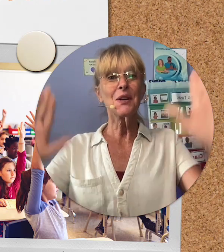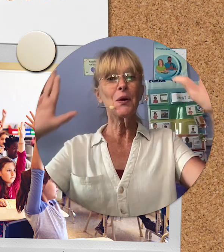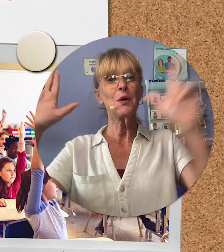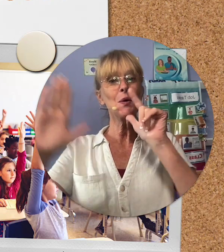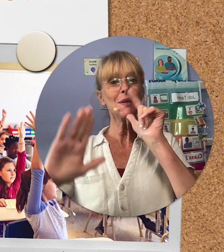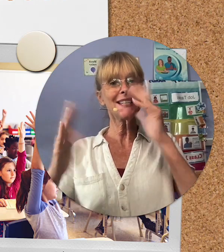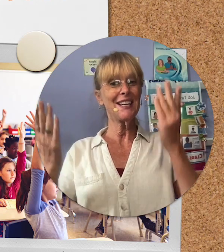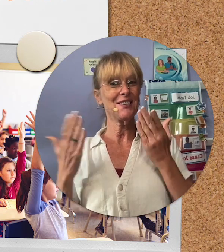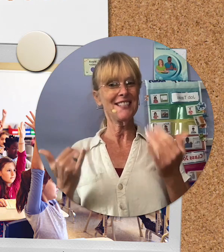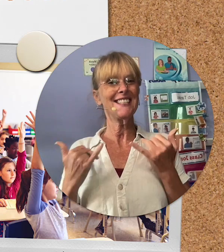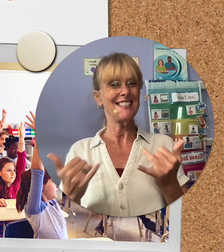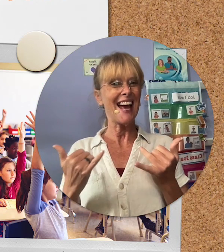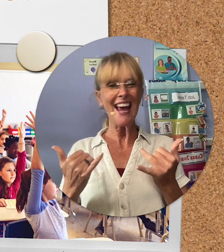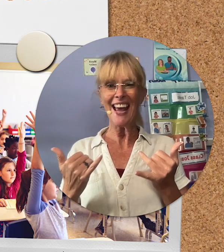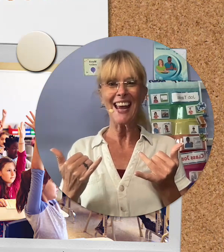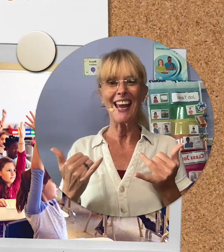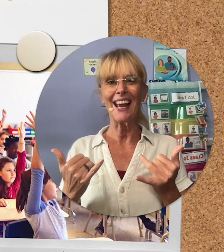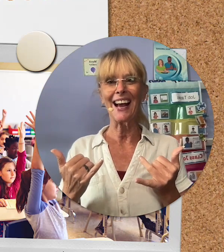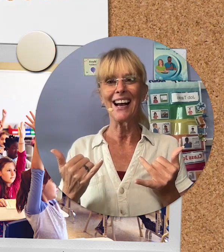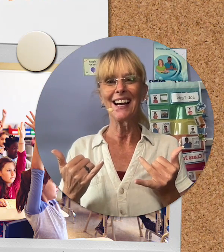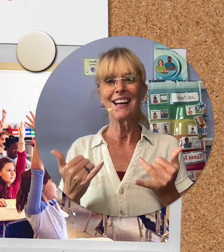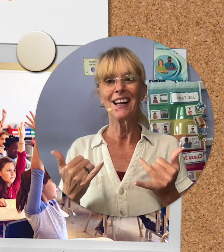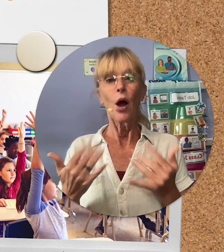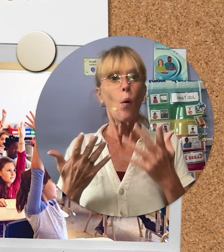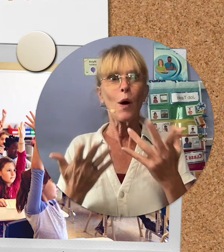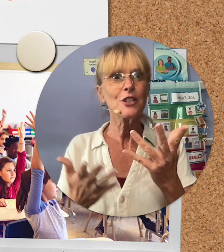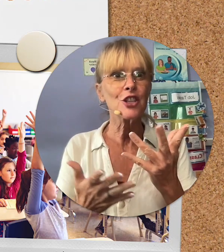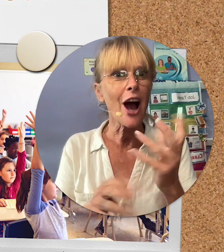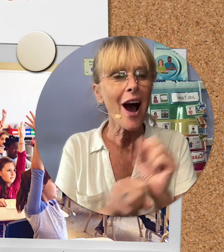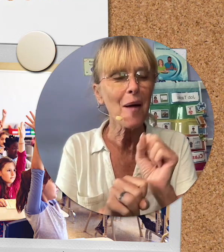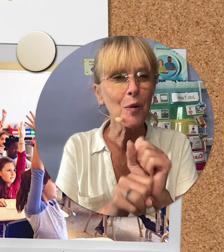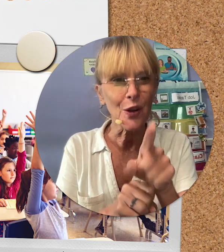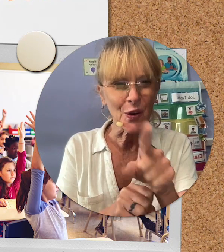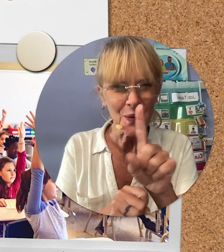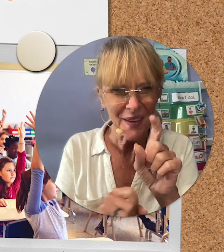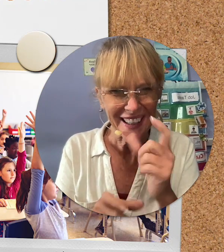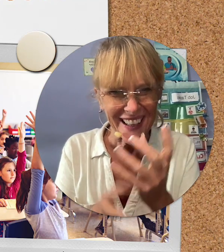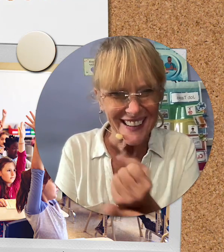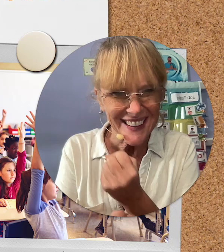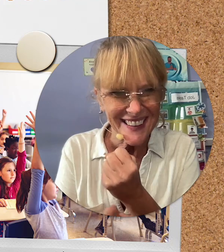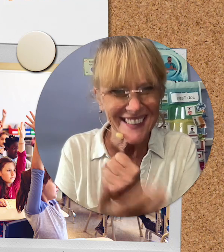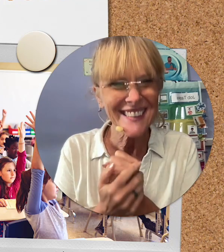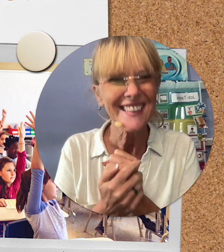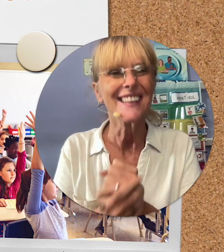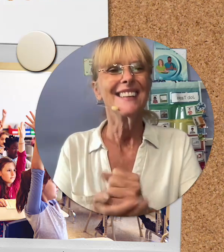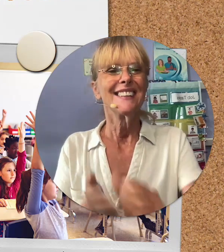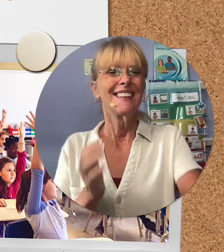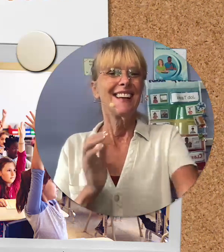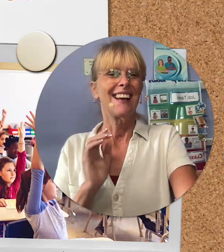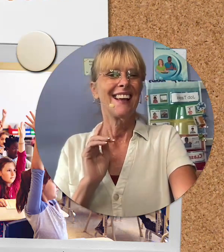Okay, so who is here today? What job will you get?